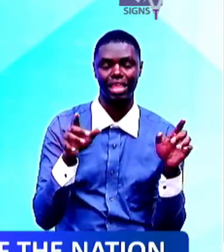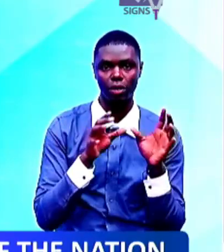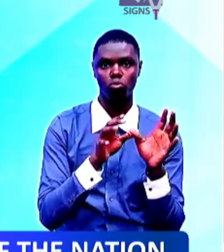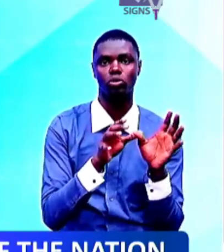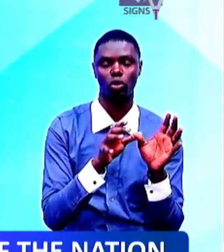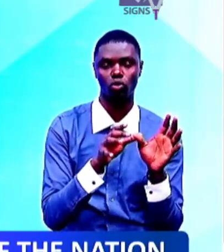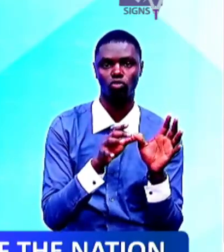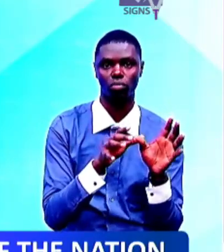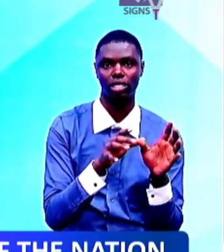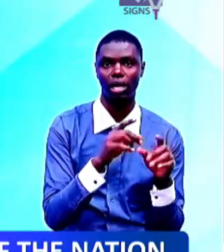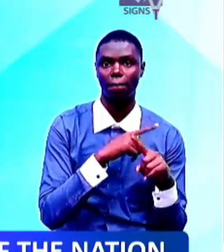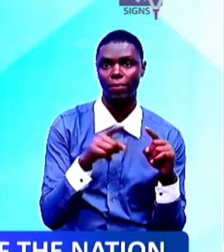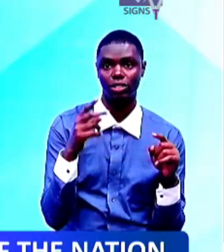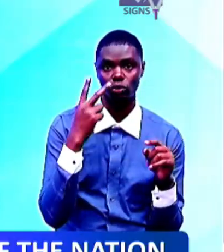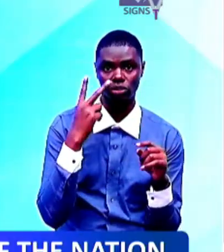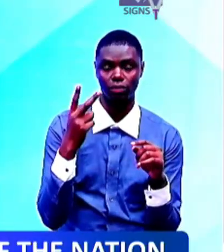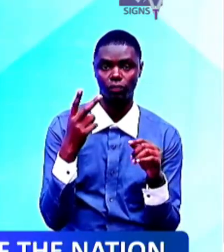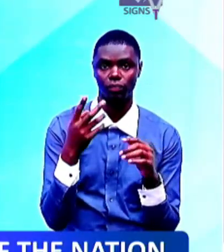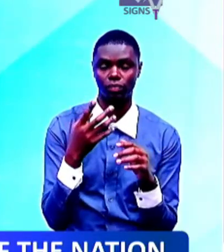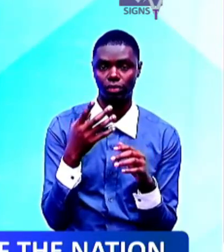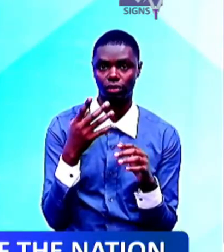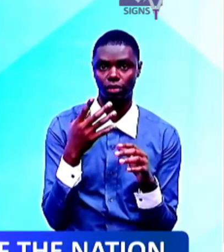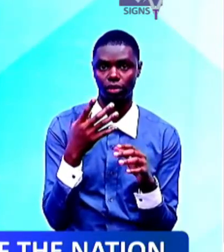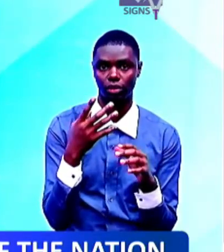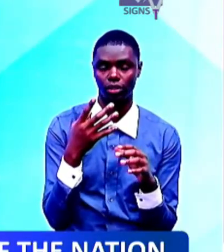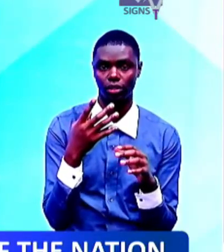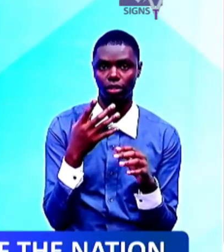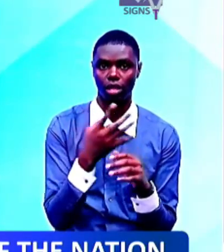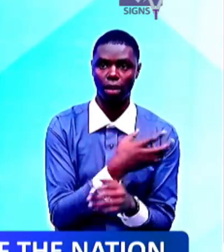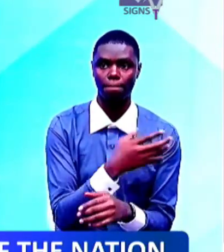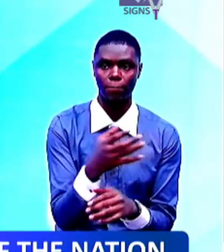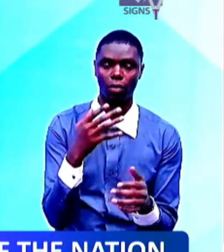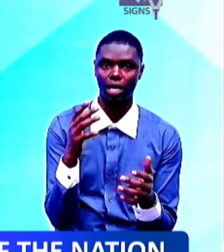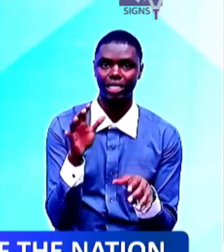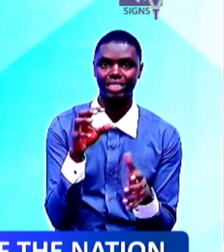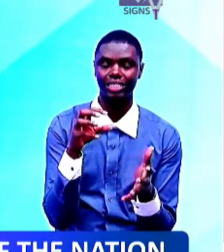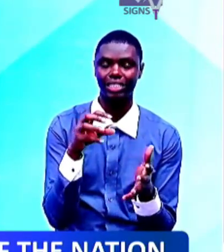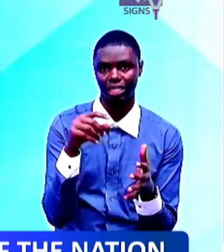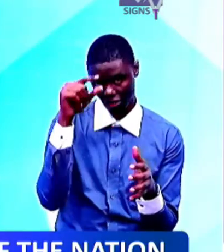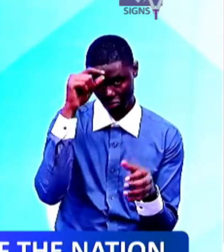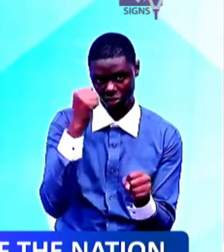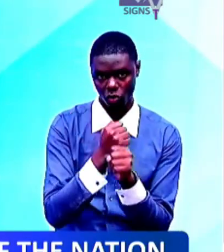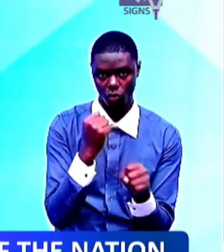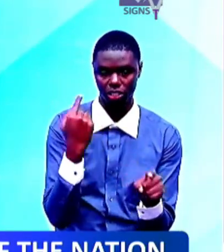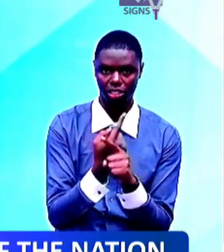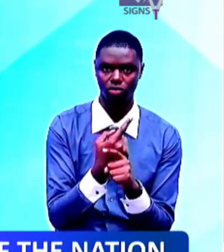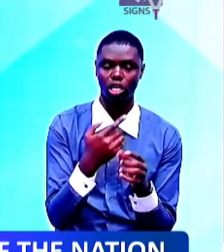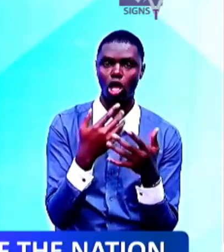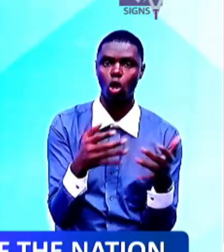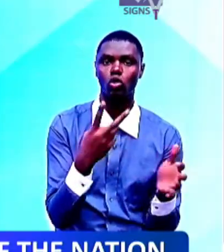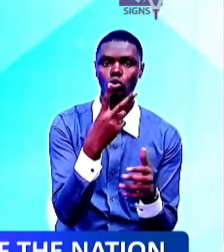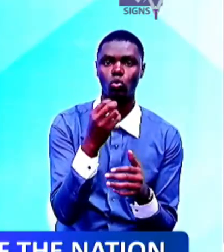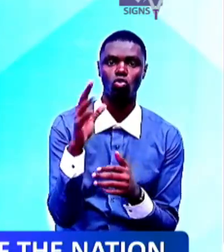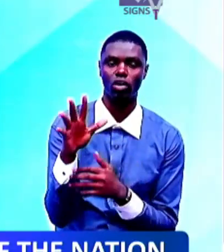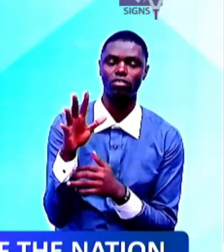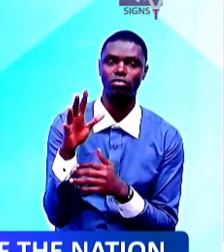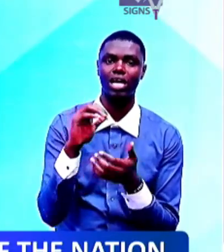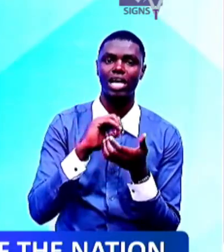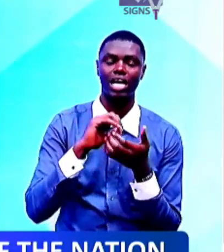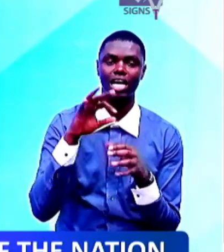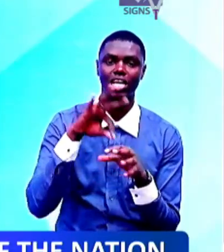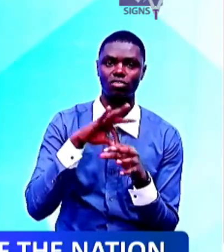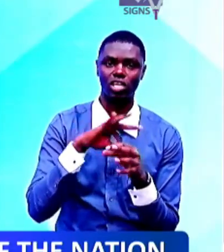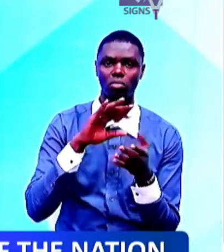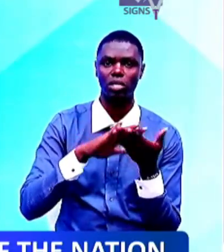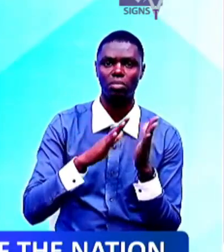pressure. But when you assume power, realize the state functions differently. He lost 205 referendum because he became too unpopular.